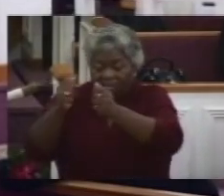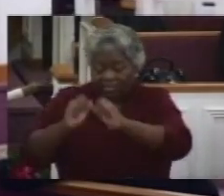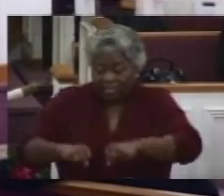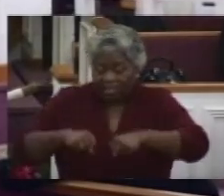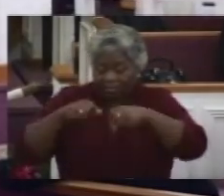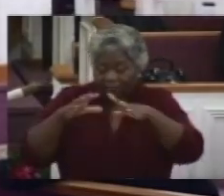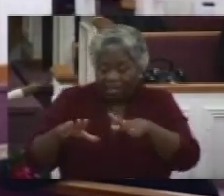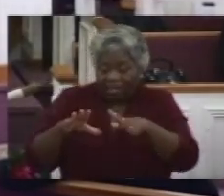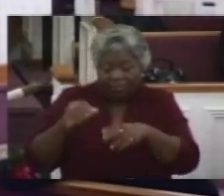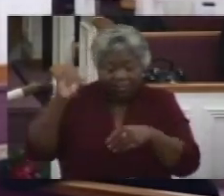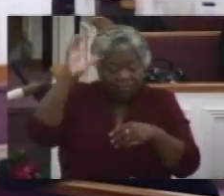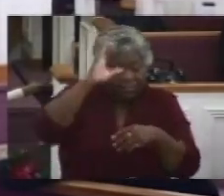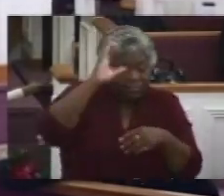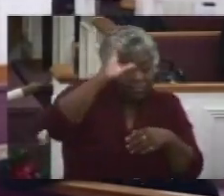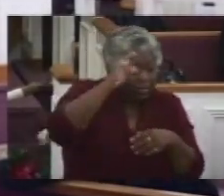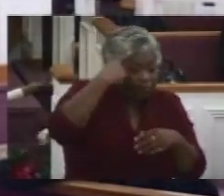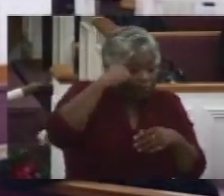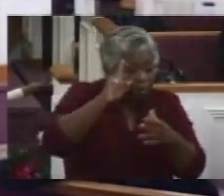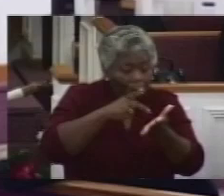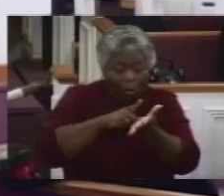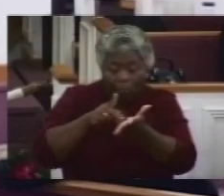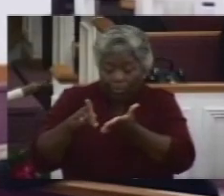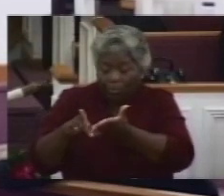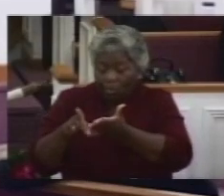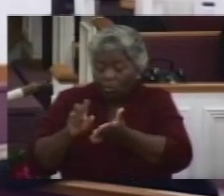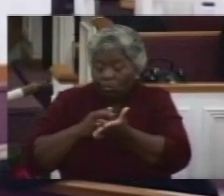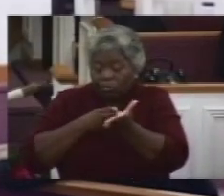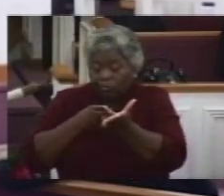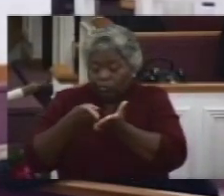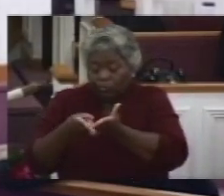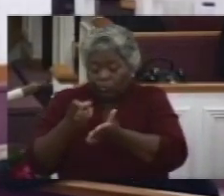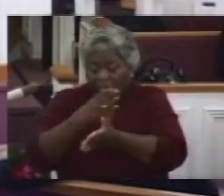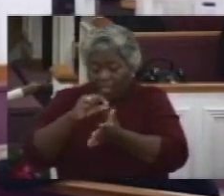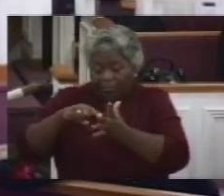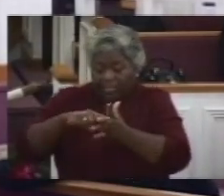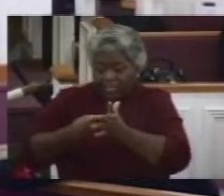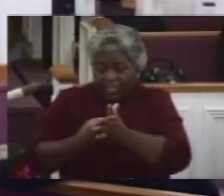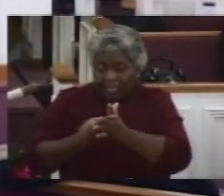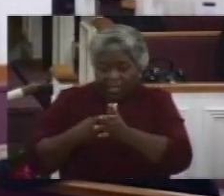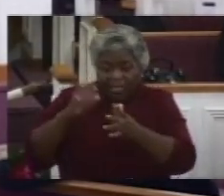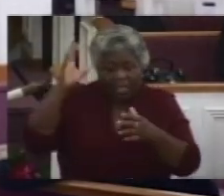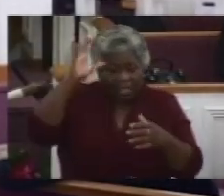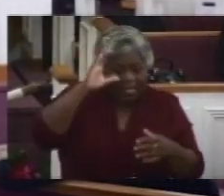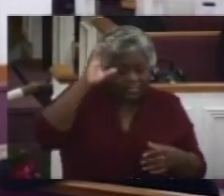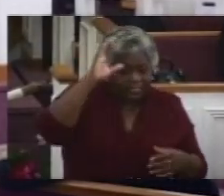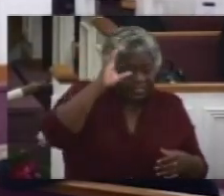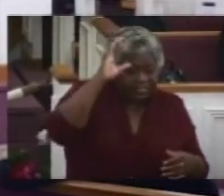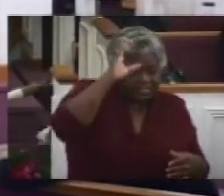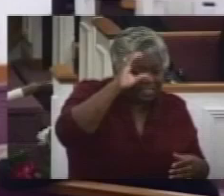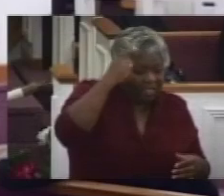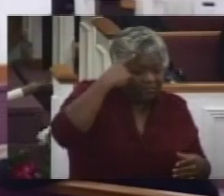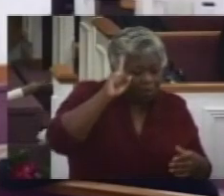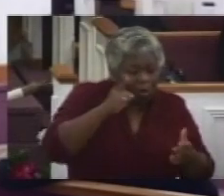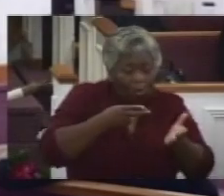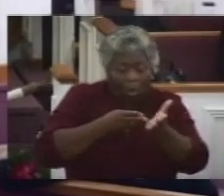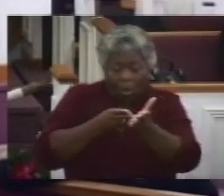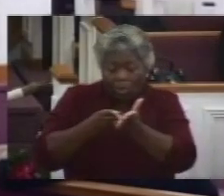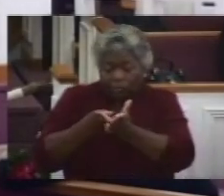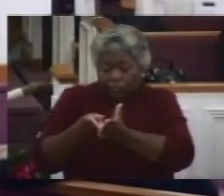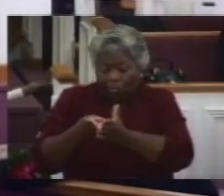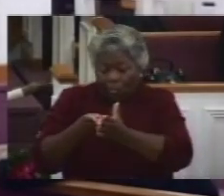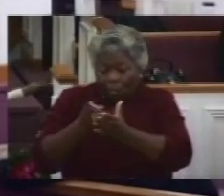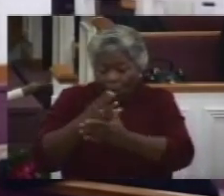the search for pure truth and began to seek for true